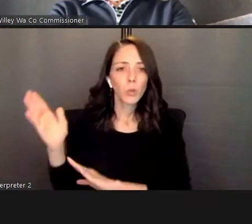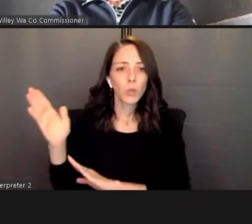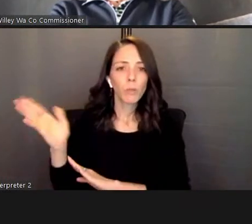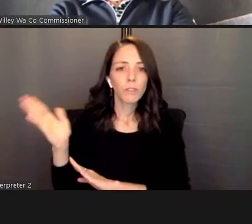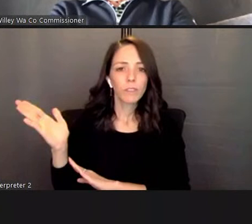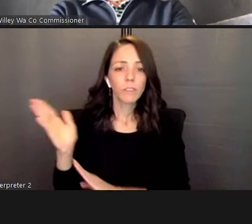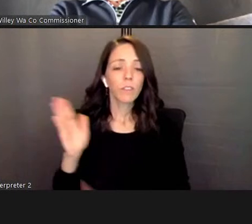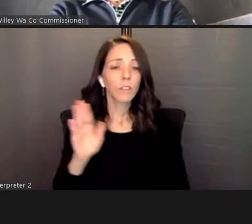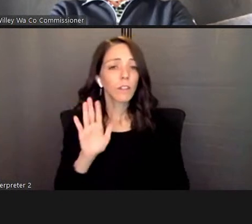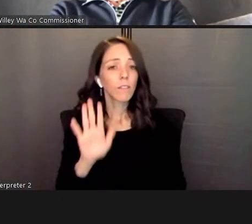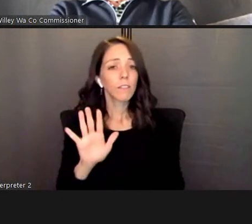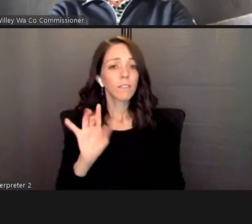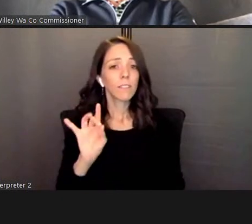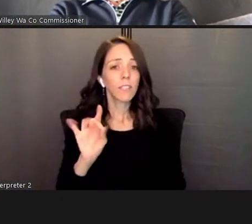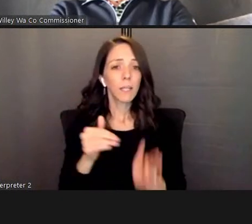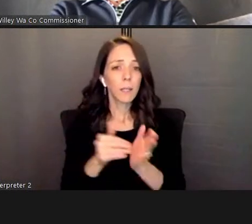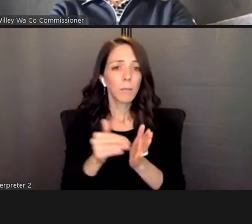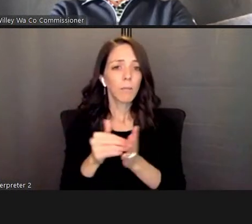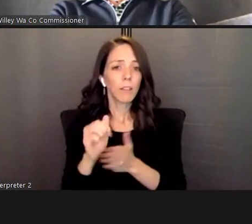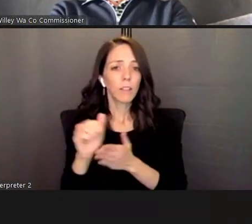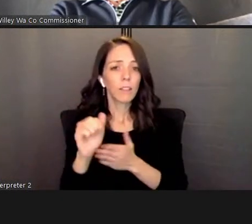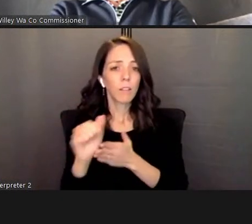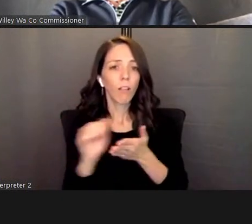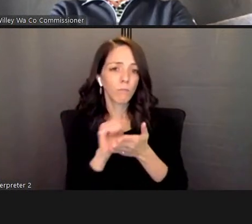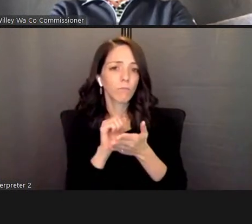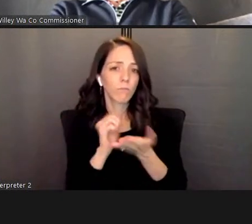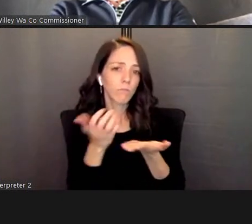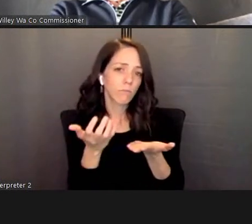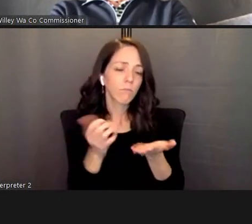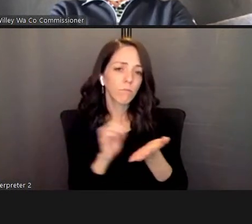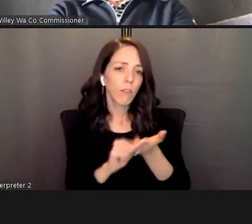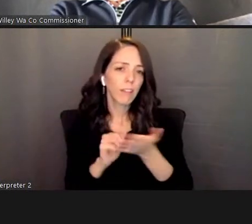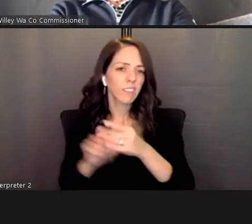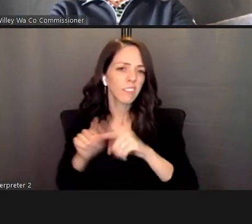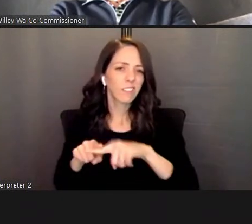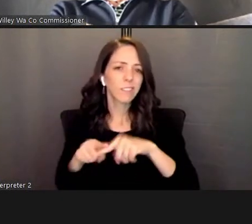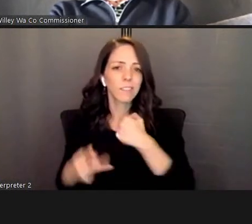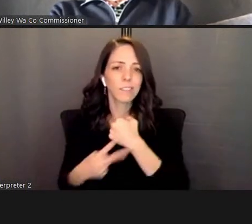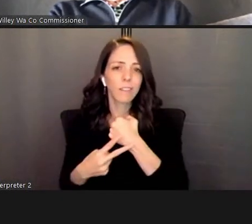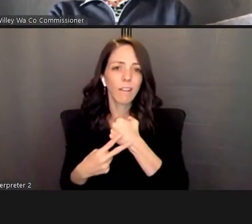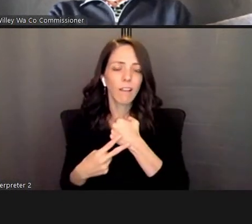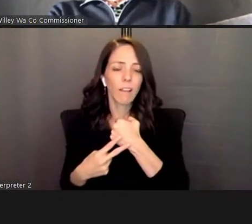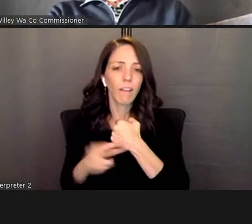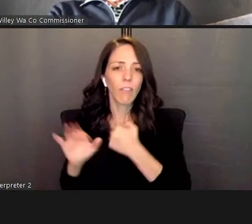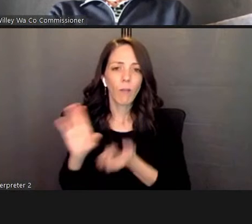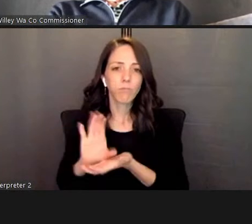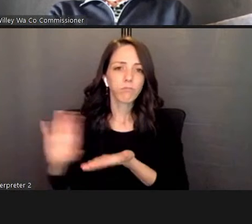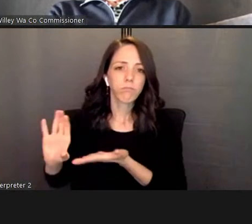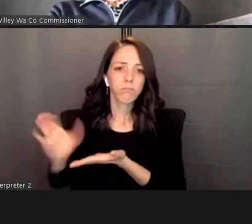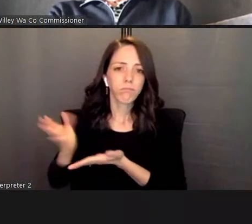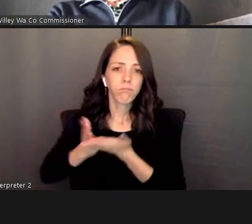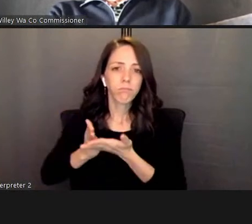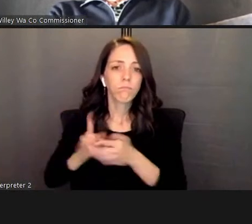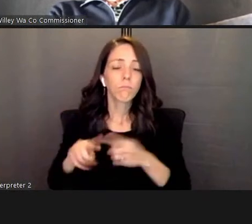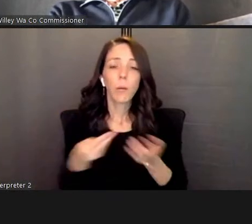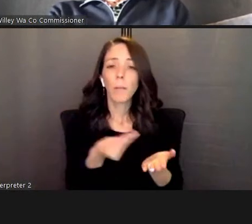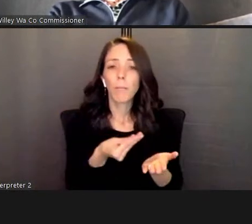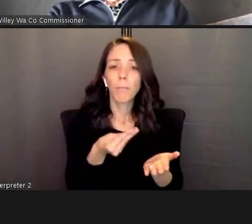minus the contingency, there's been, the money has been